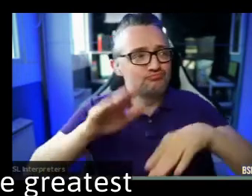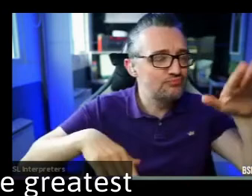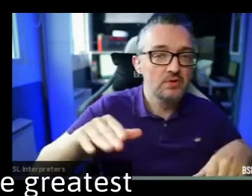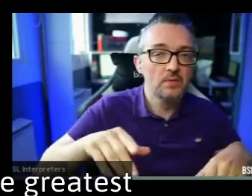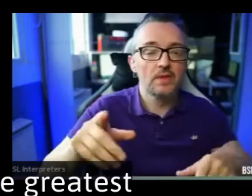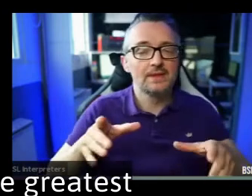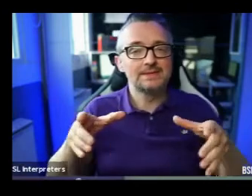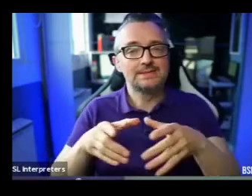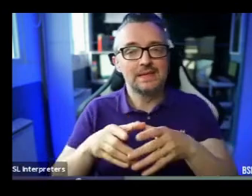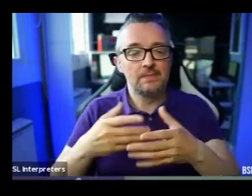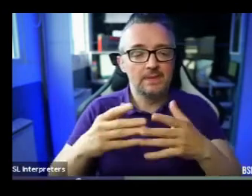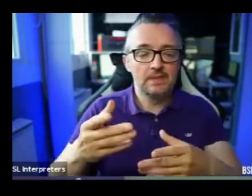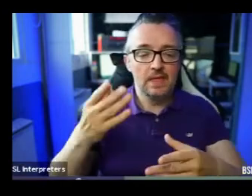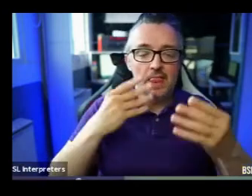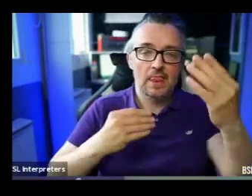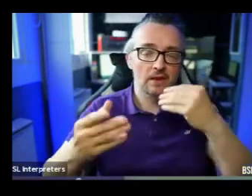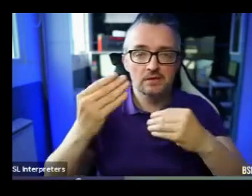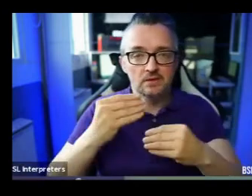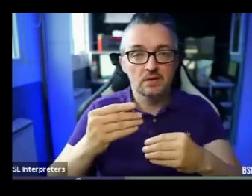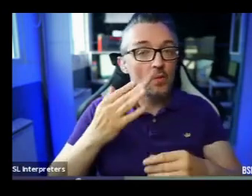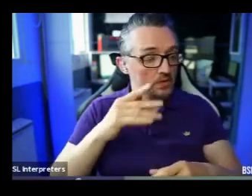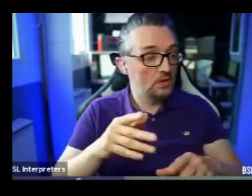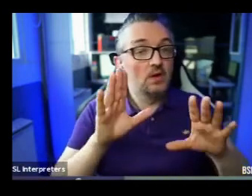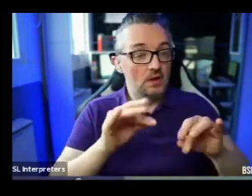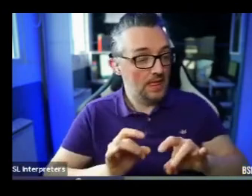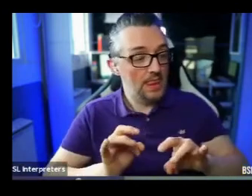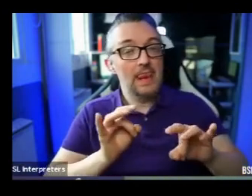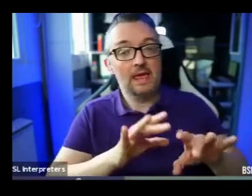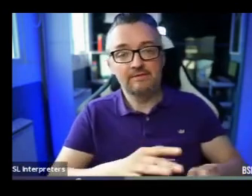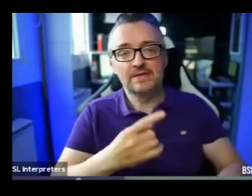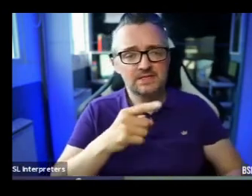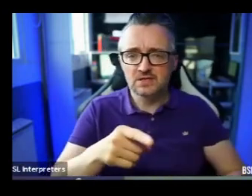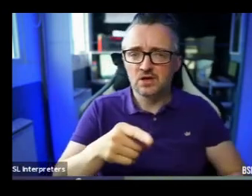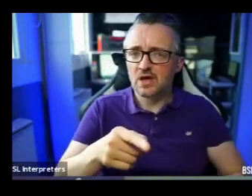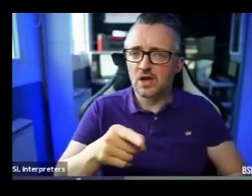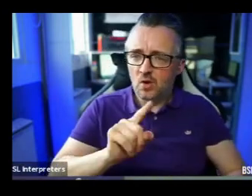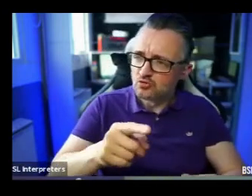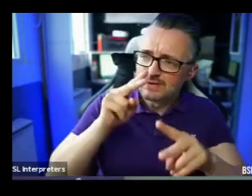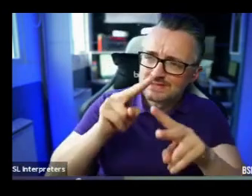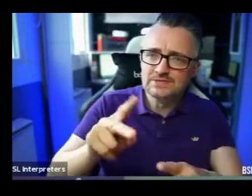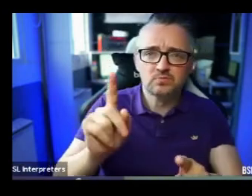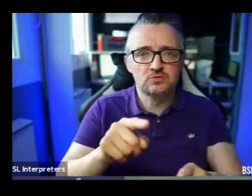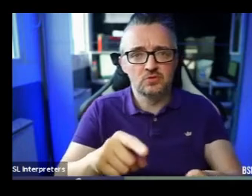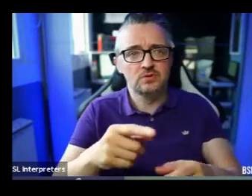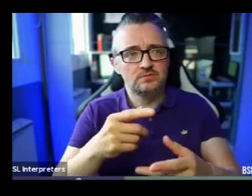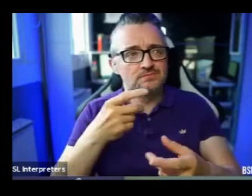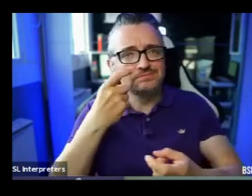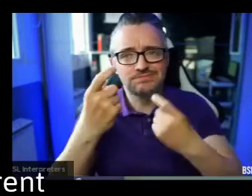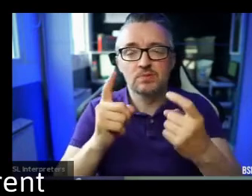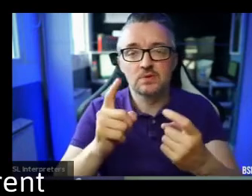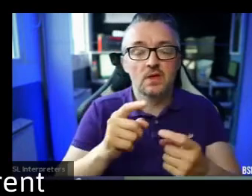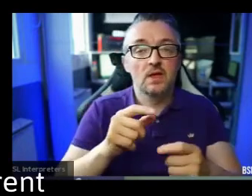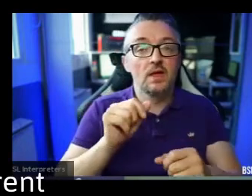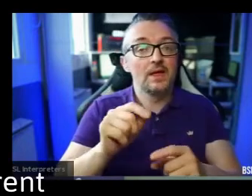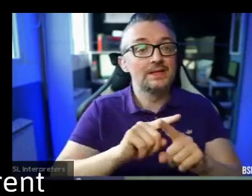homes. But the team also learned, because when they were leaving, they would say, well, what did you see? And what did you see?